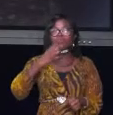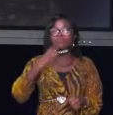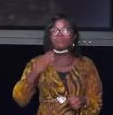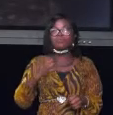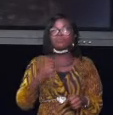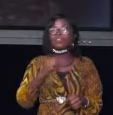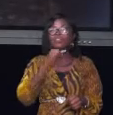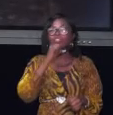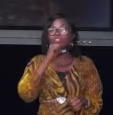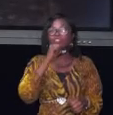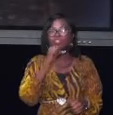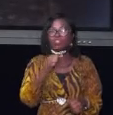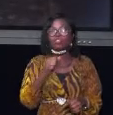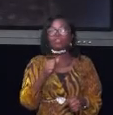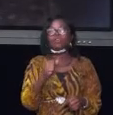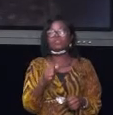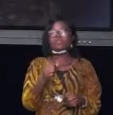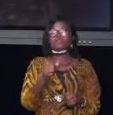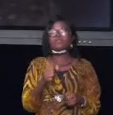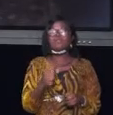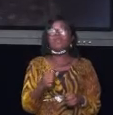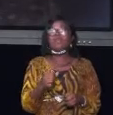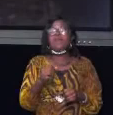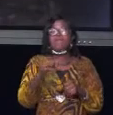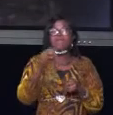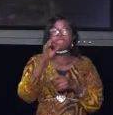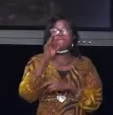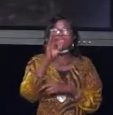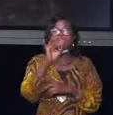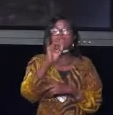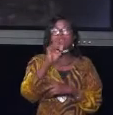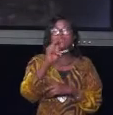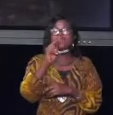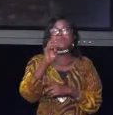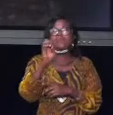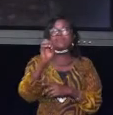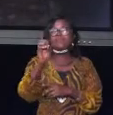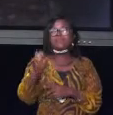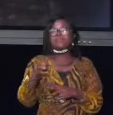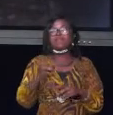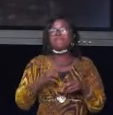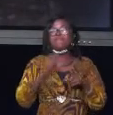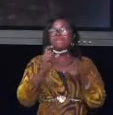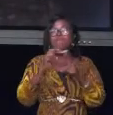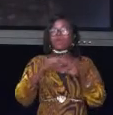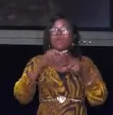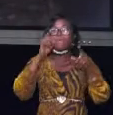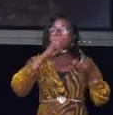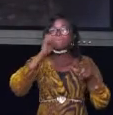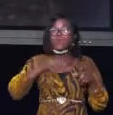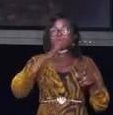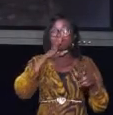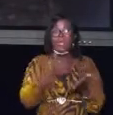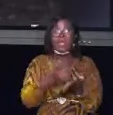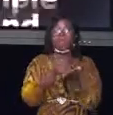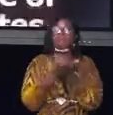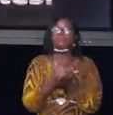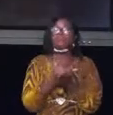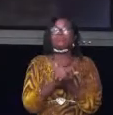So, non-finite or infinite verb must be helped by auxiliary